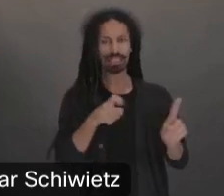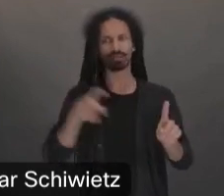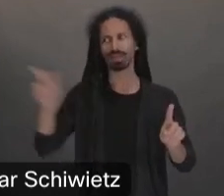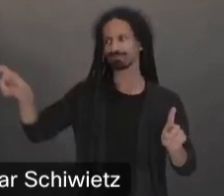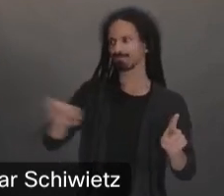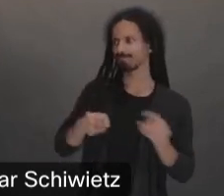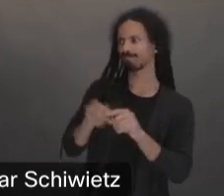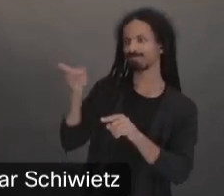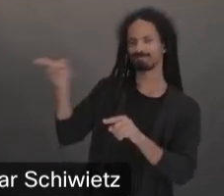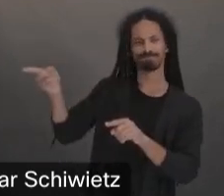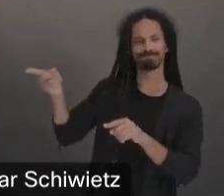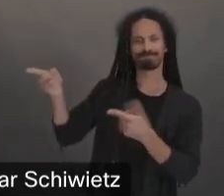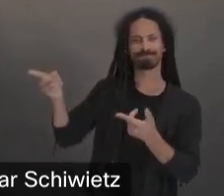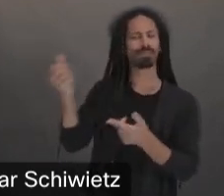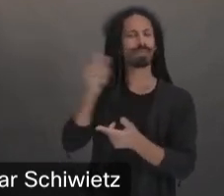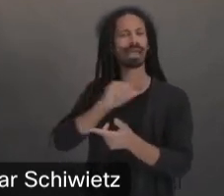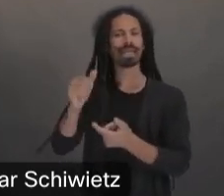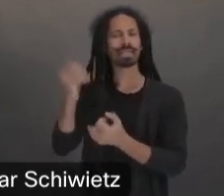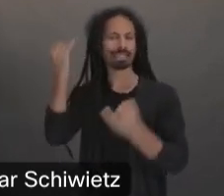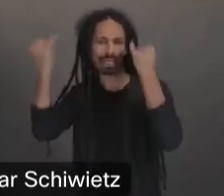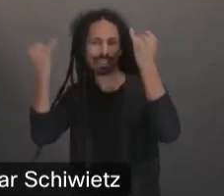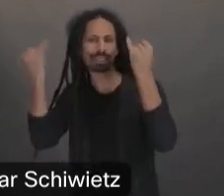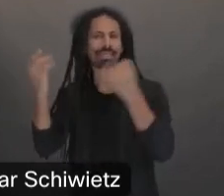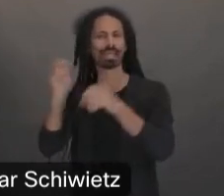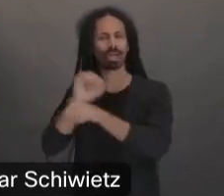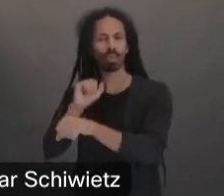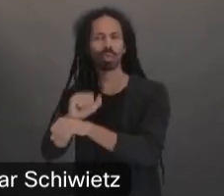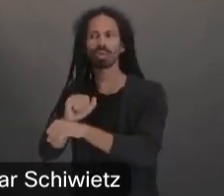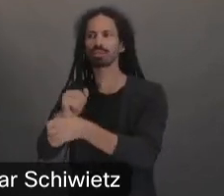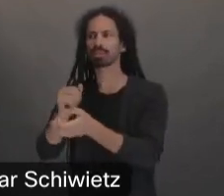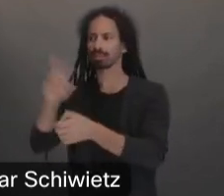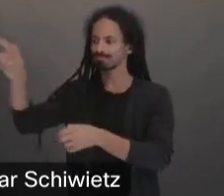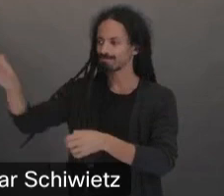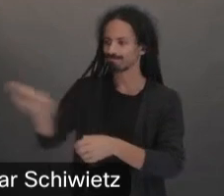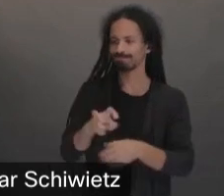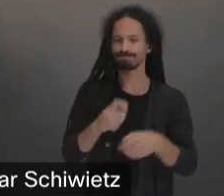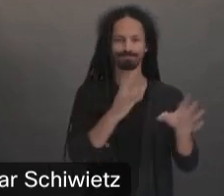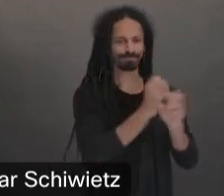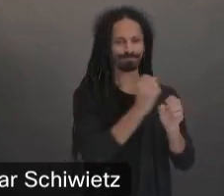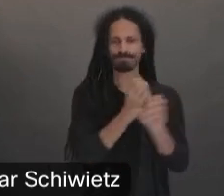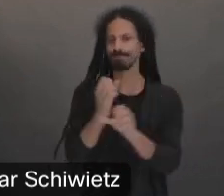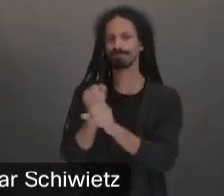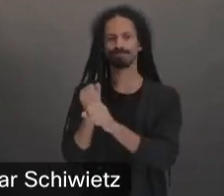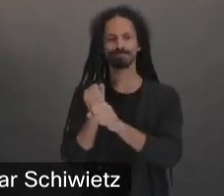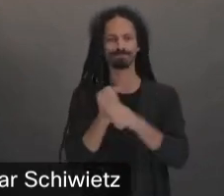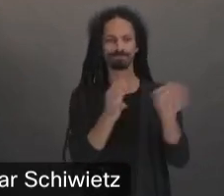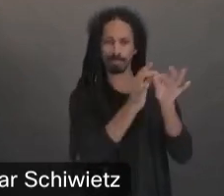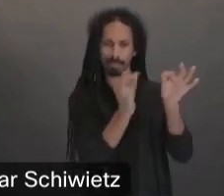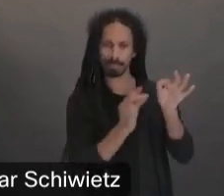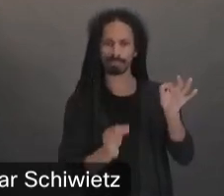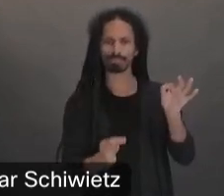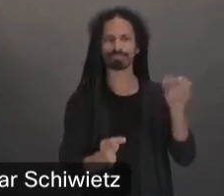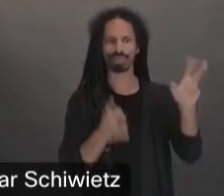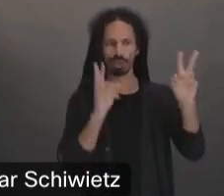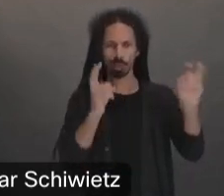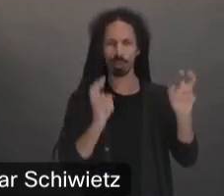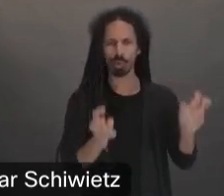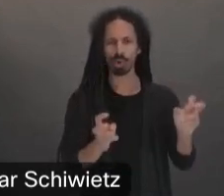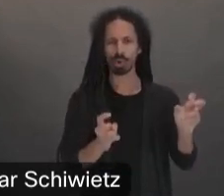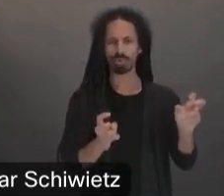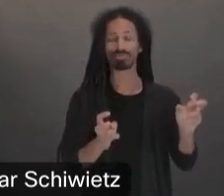an idea and putting it in your own words, paraphrasing, or using someone else's exact words and